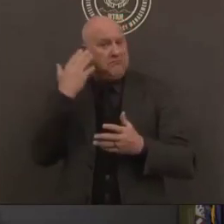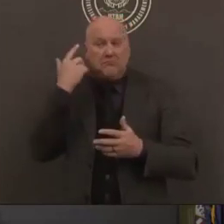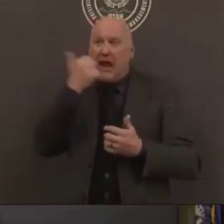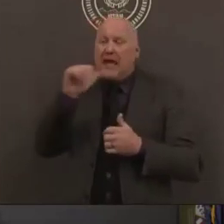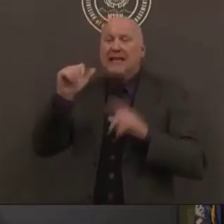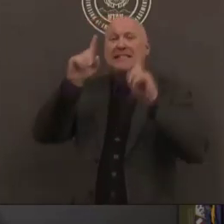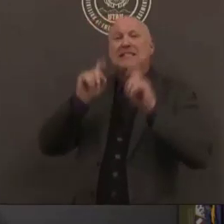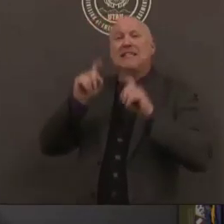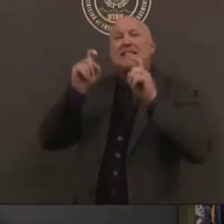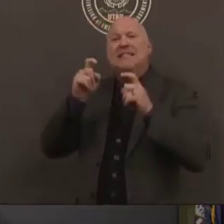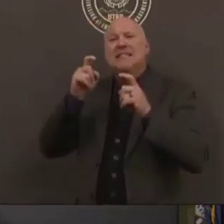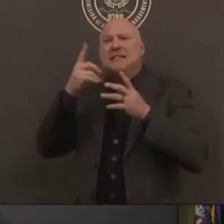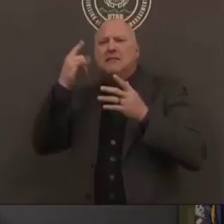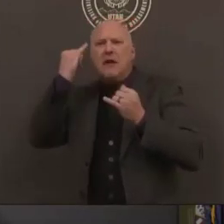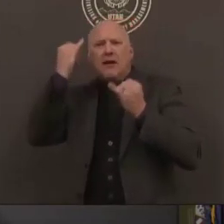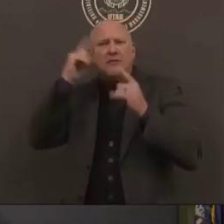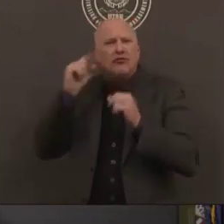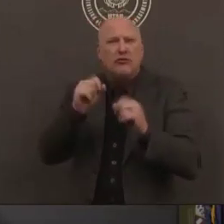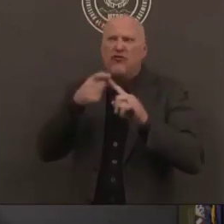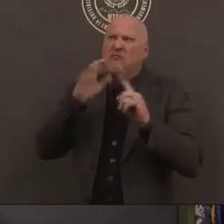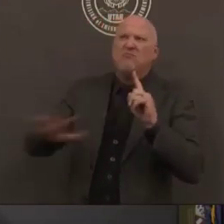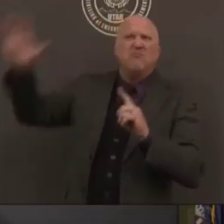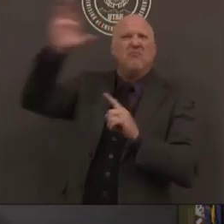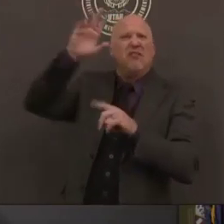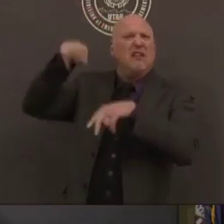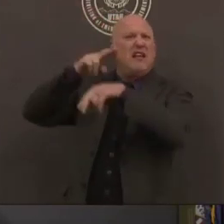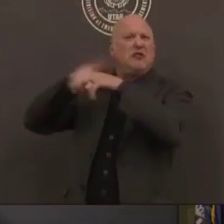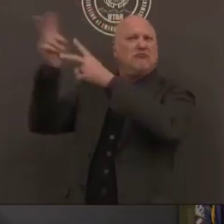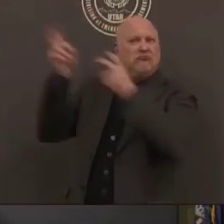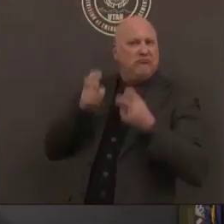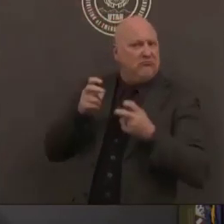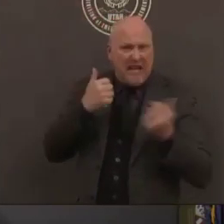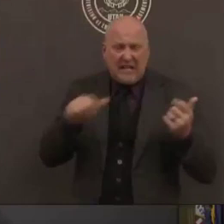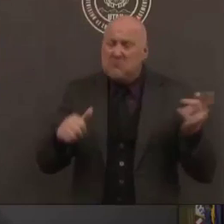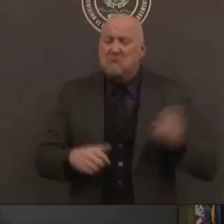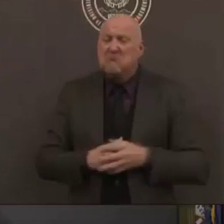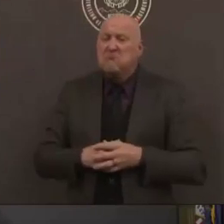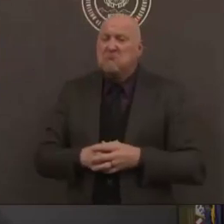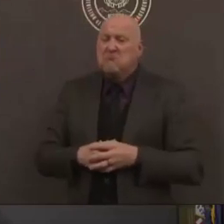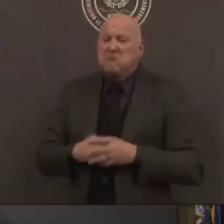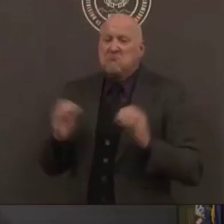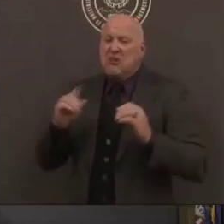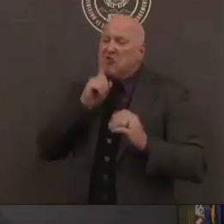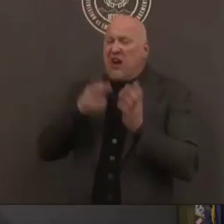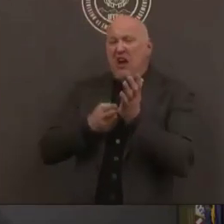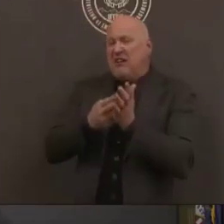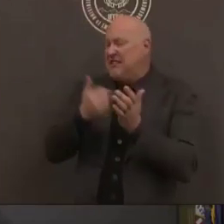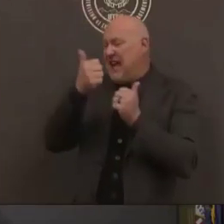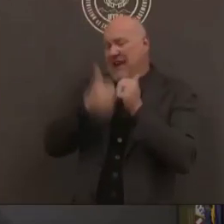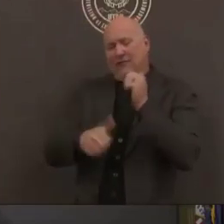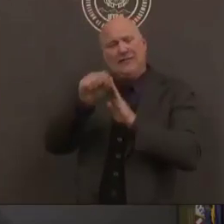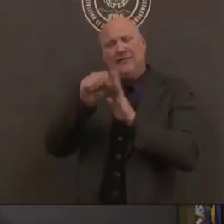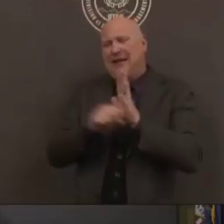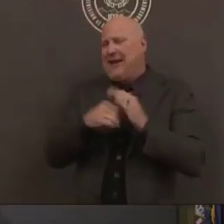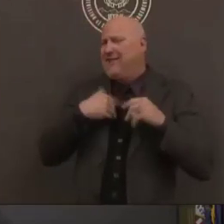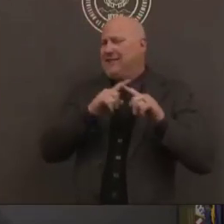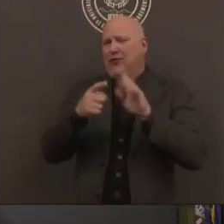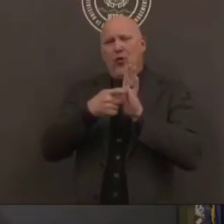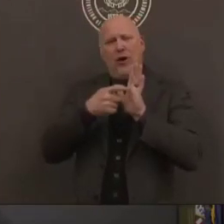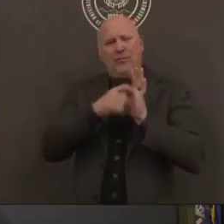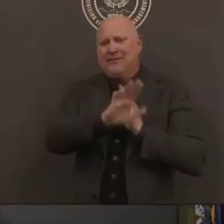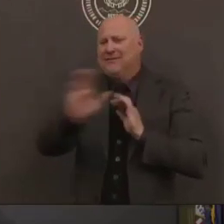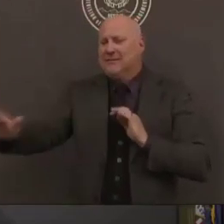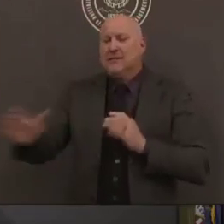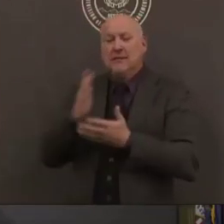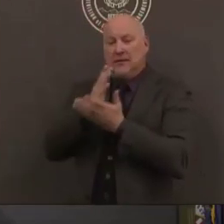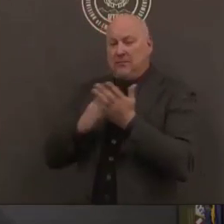every state is in a different part of the epidemic, depending on how early they got their initial cases and how it spread in